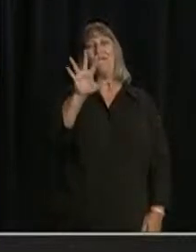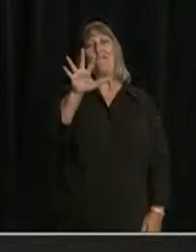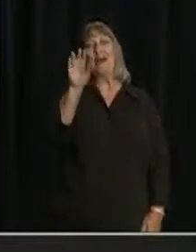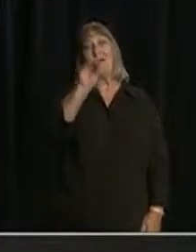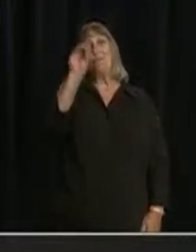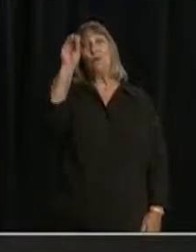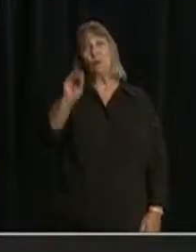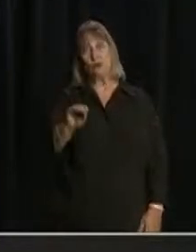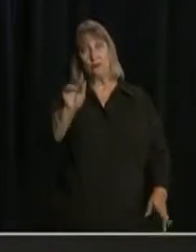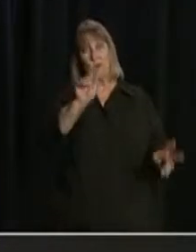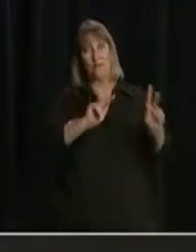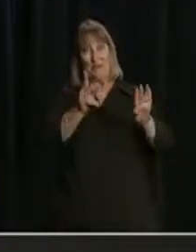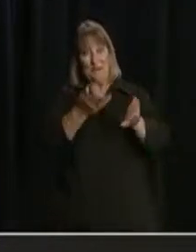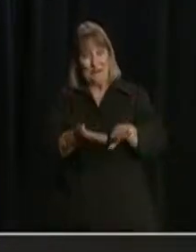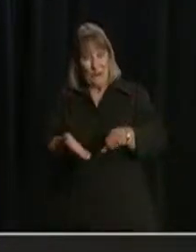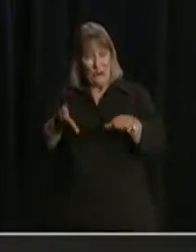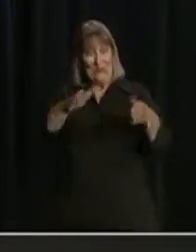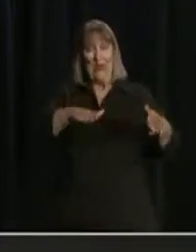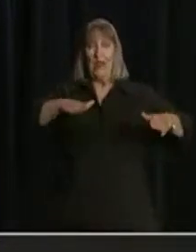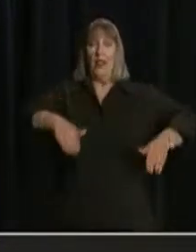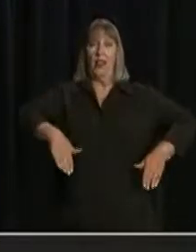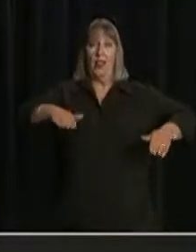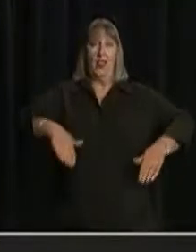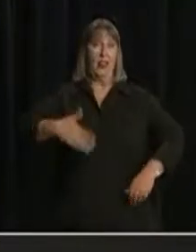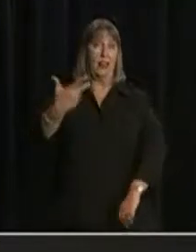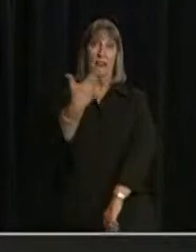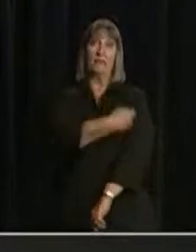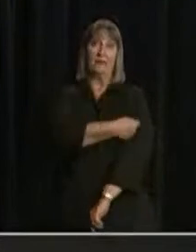that are dying are not vaccinated.